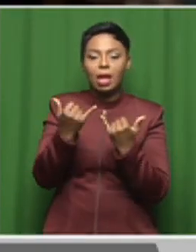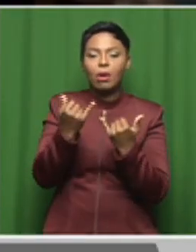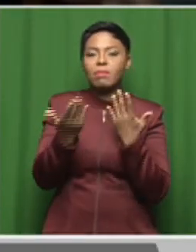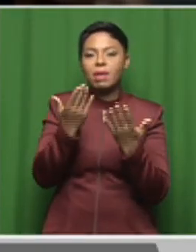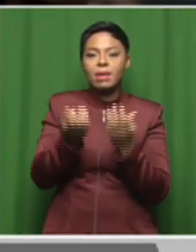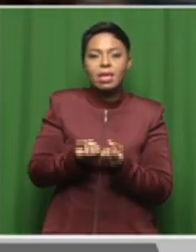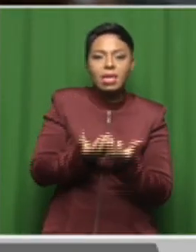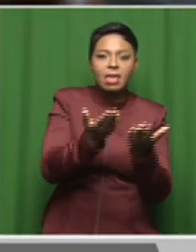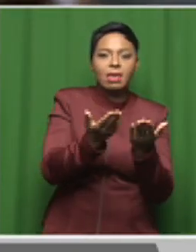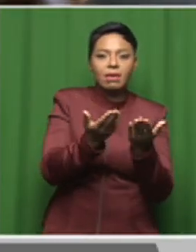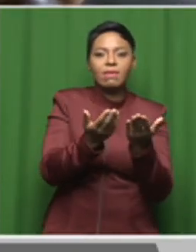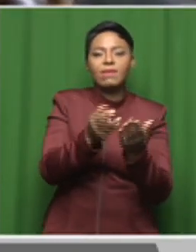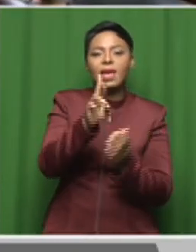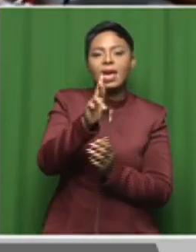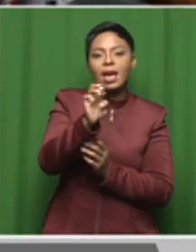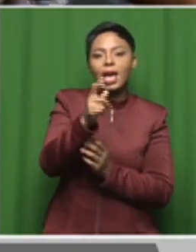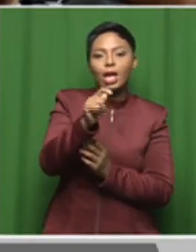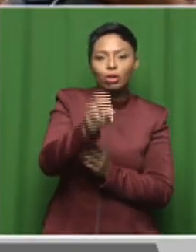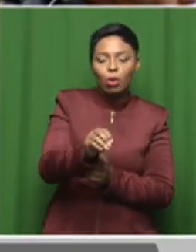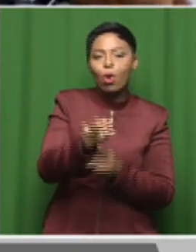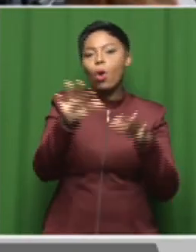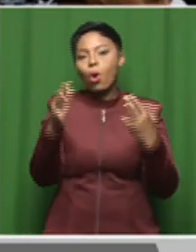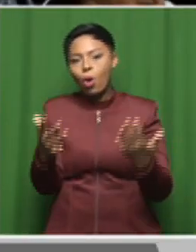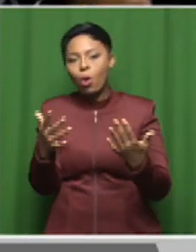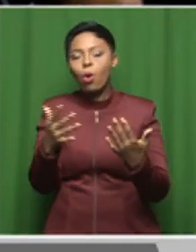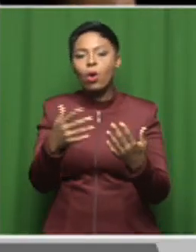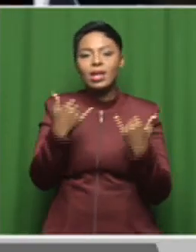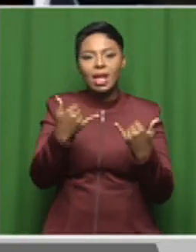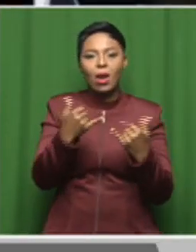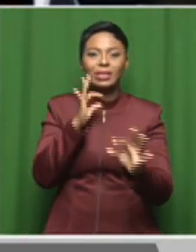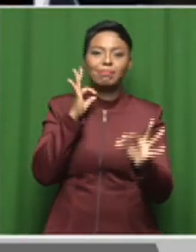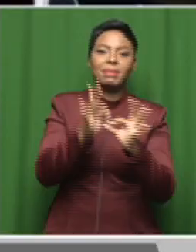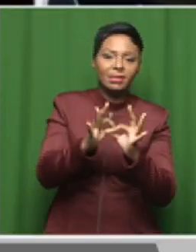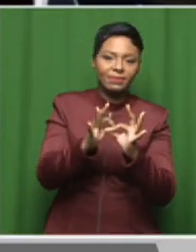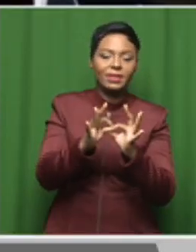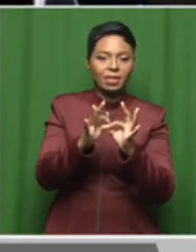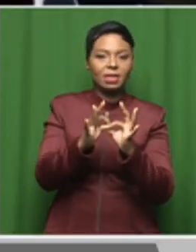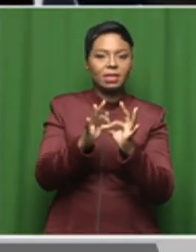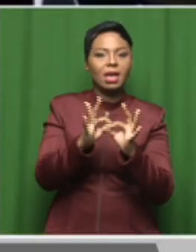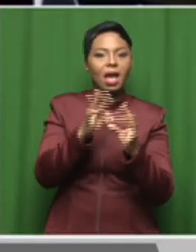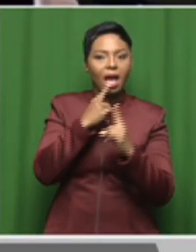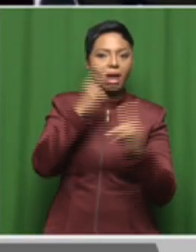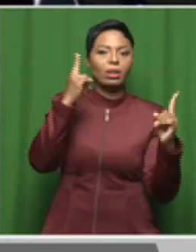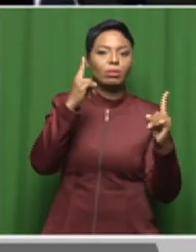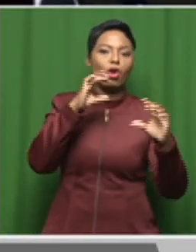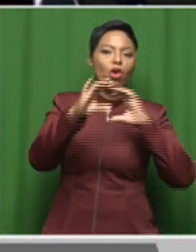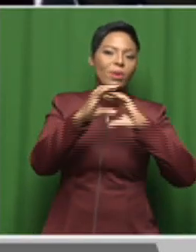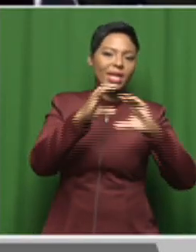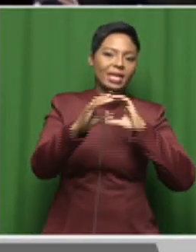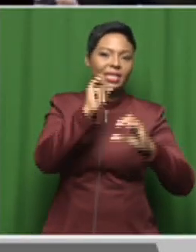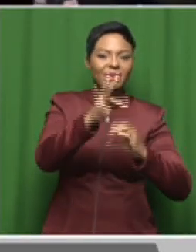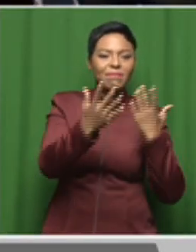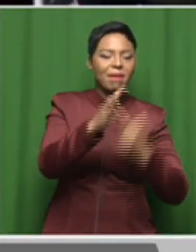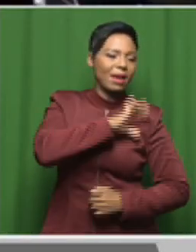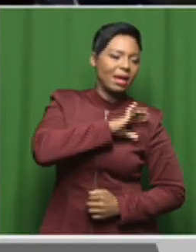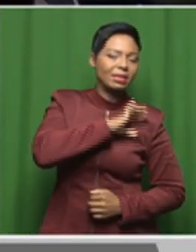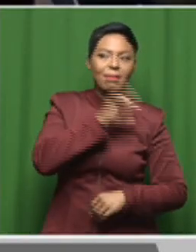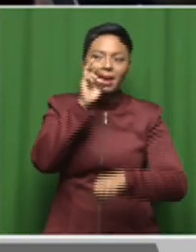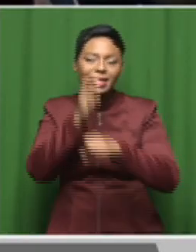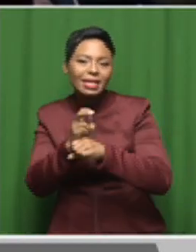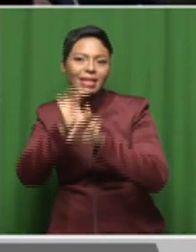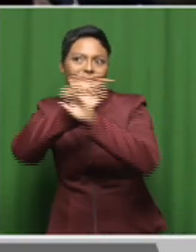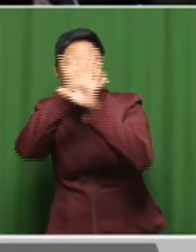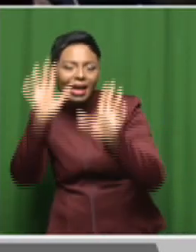open a specific communication channel to assist consumers with their particular questions and queries in